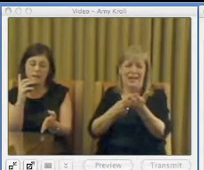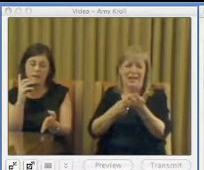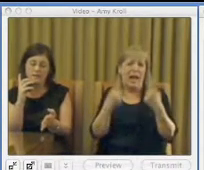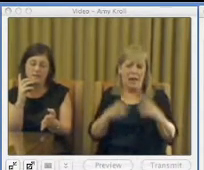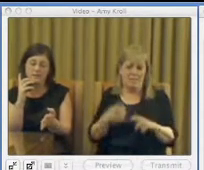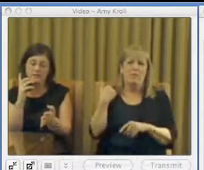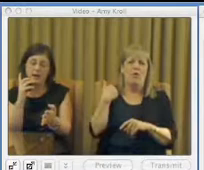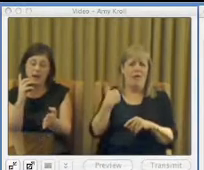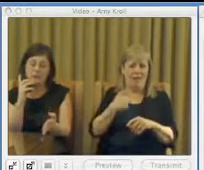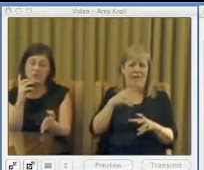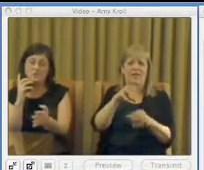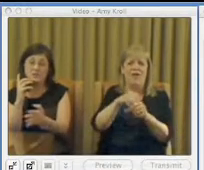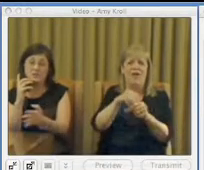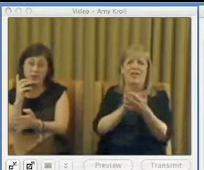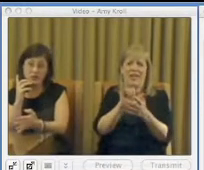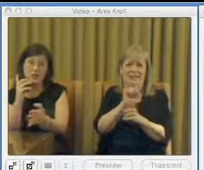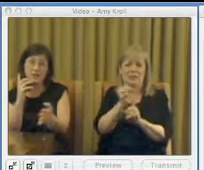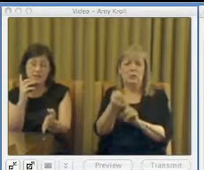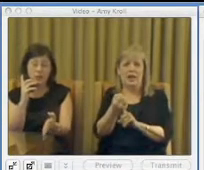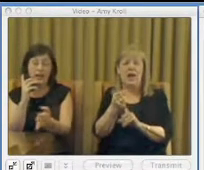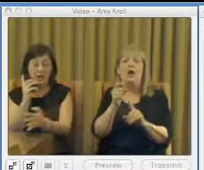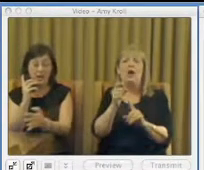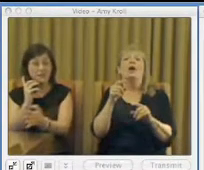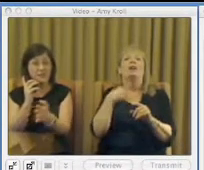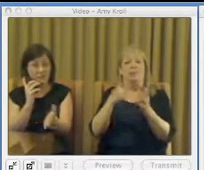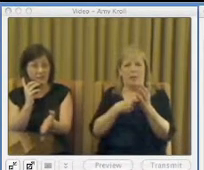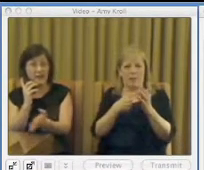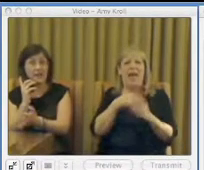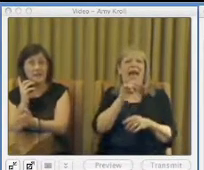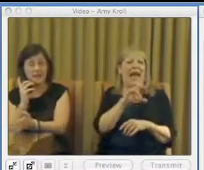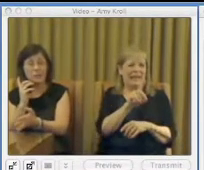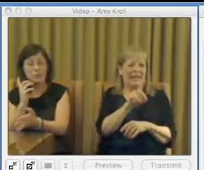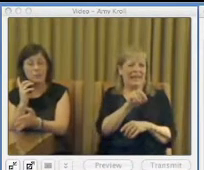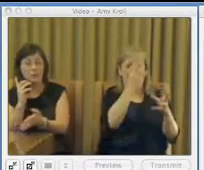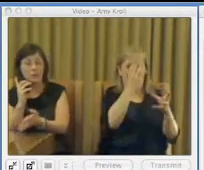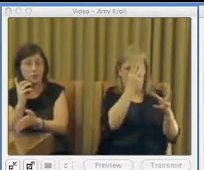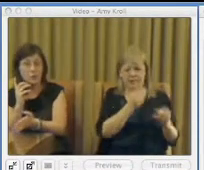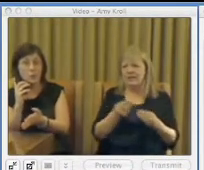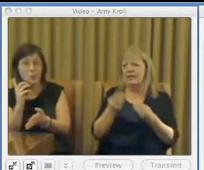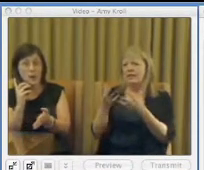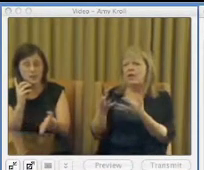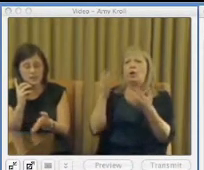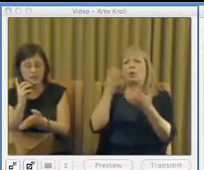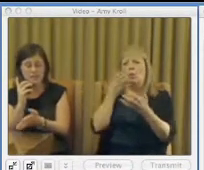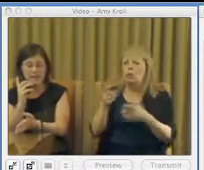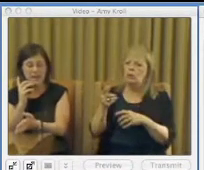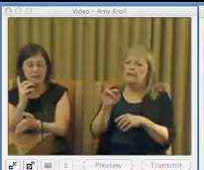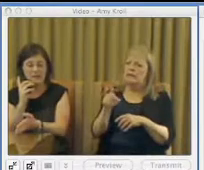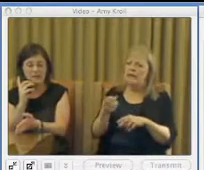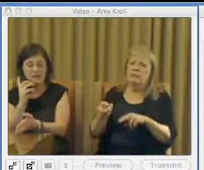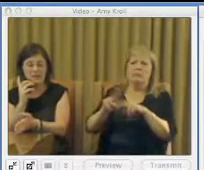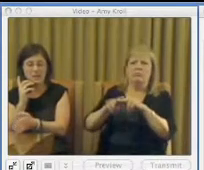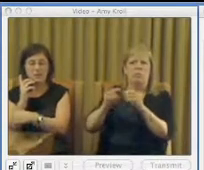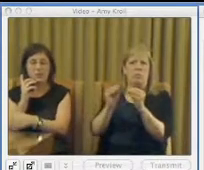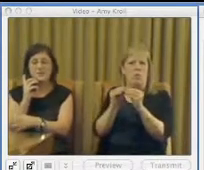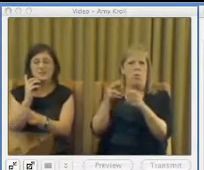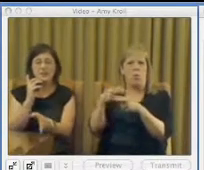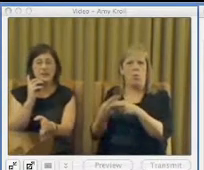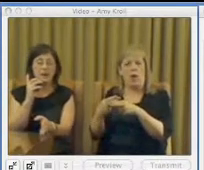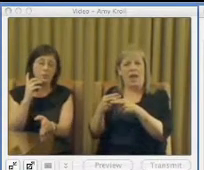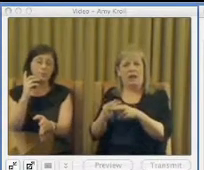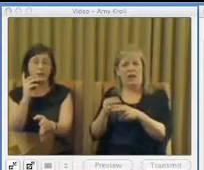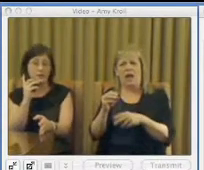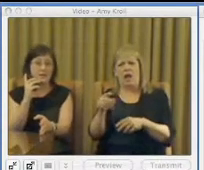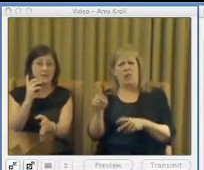situations where I have interpreted it more literally, so I have conveyed that, wow, you've put on weight,